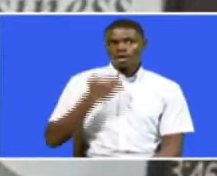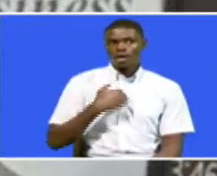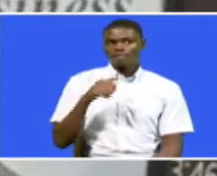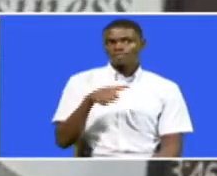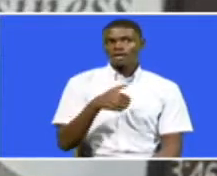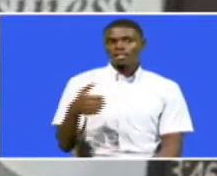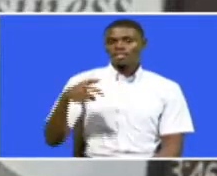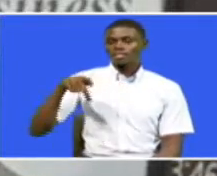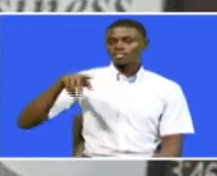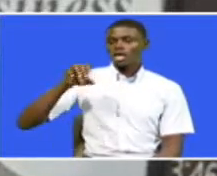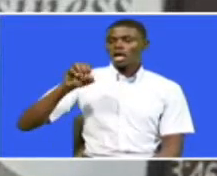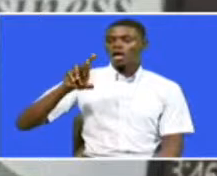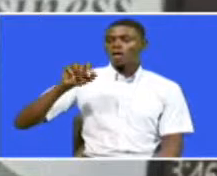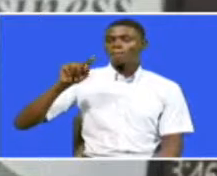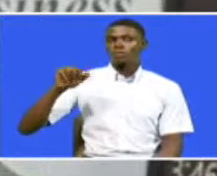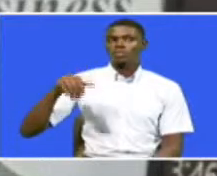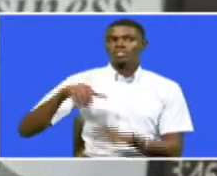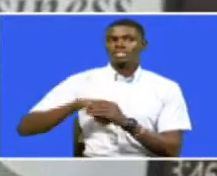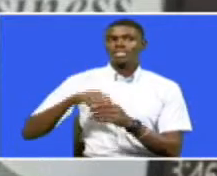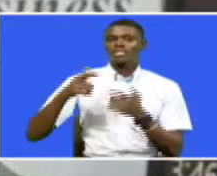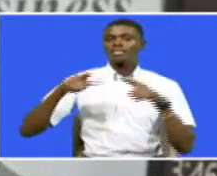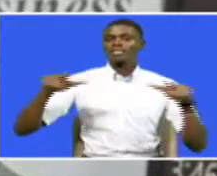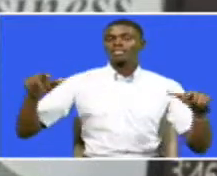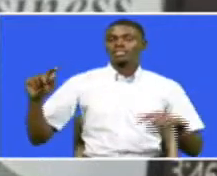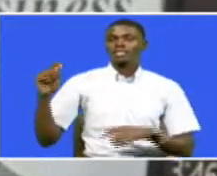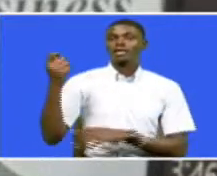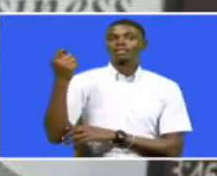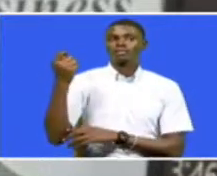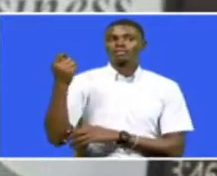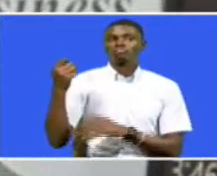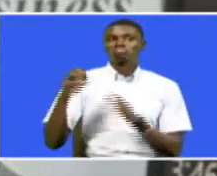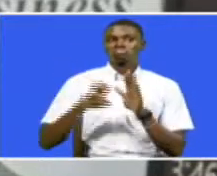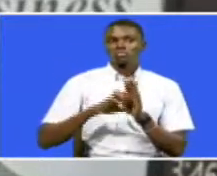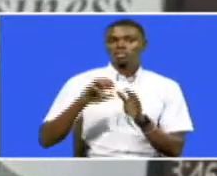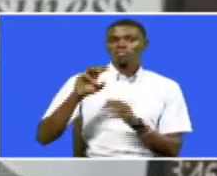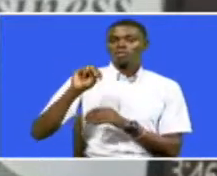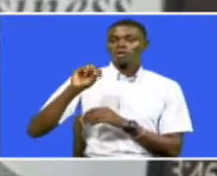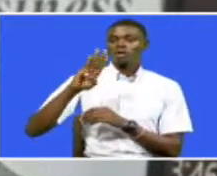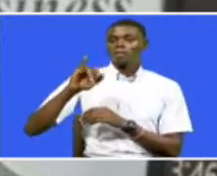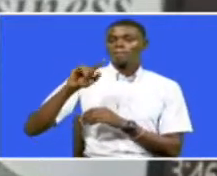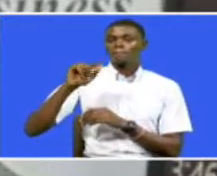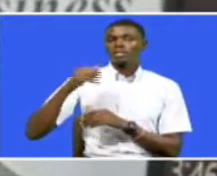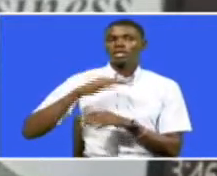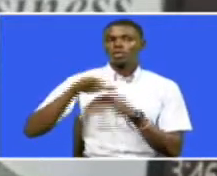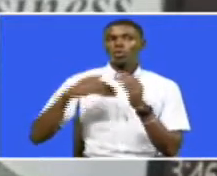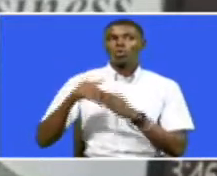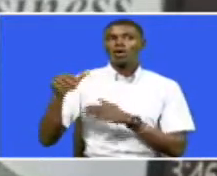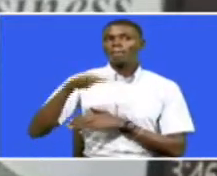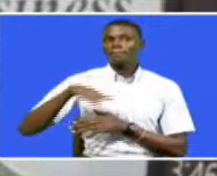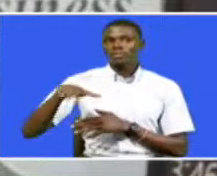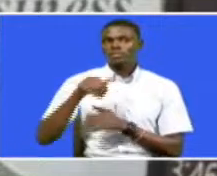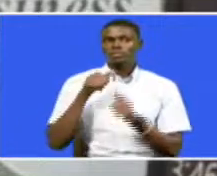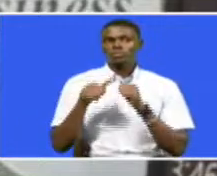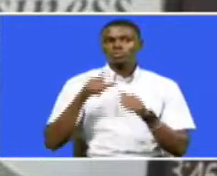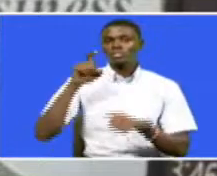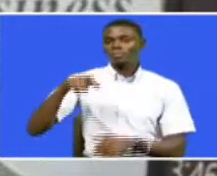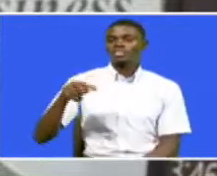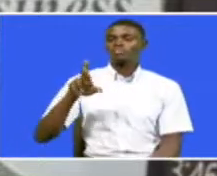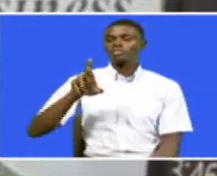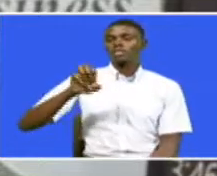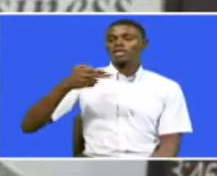harbors or ports within the lake in Kenya, like Mbita and all these other places, which were to be